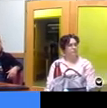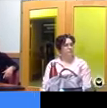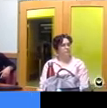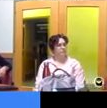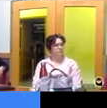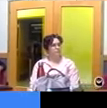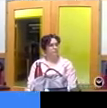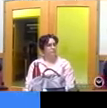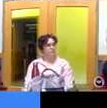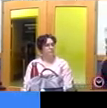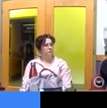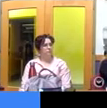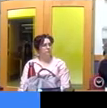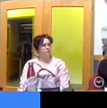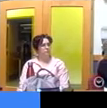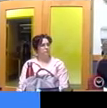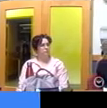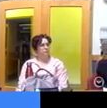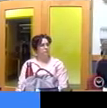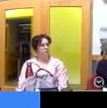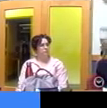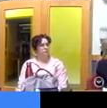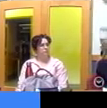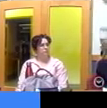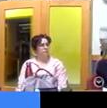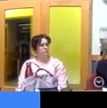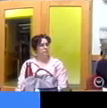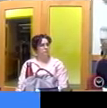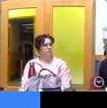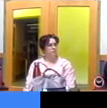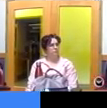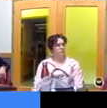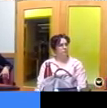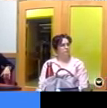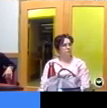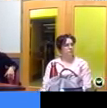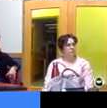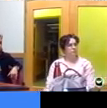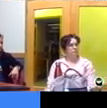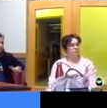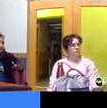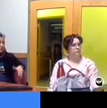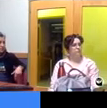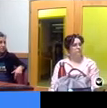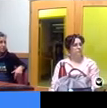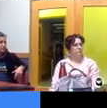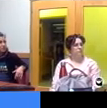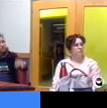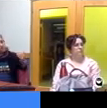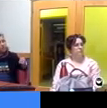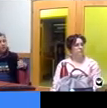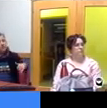how we help a patient prepare for their appointment. And so this is via a phone call when we do check-ins to, you